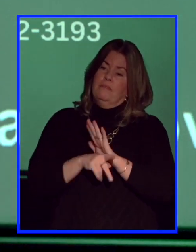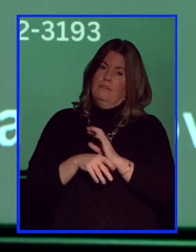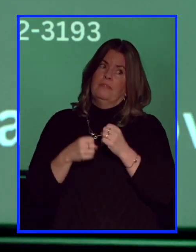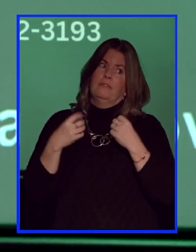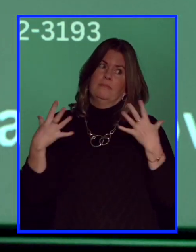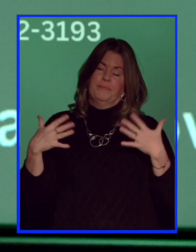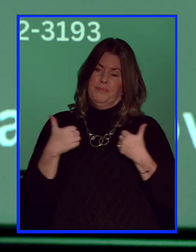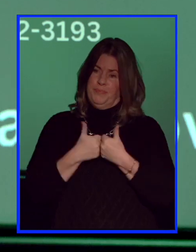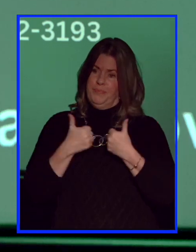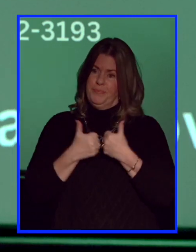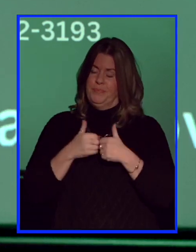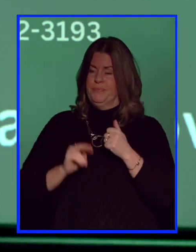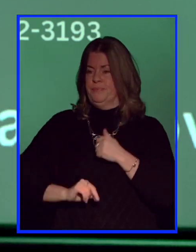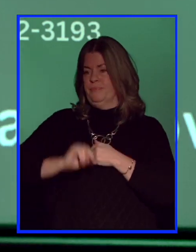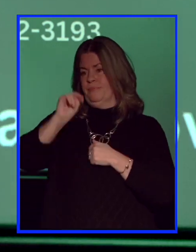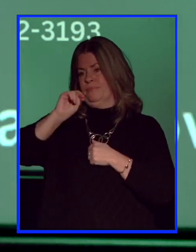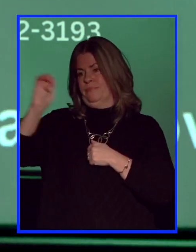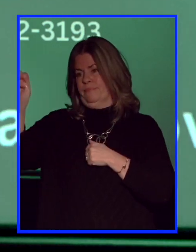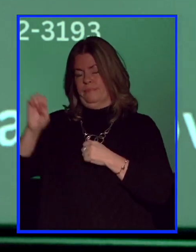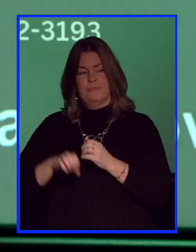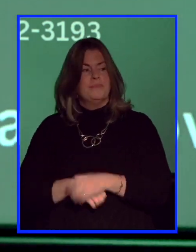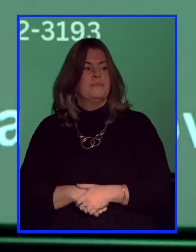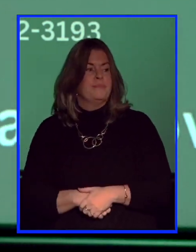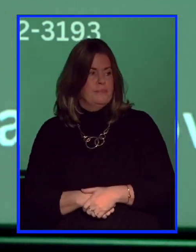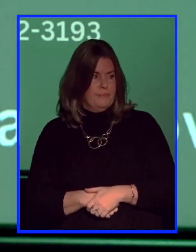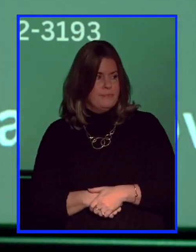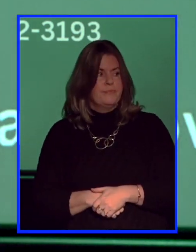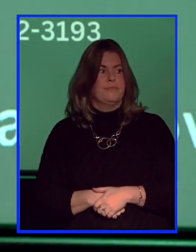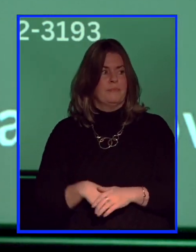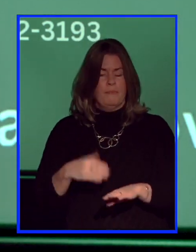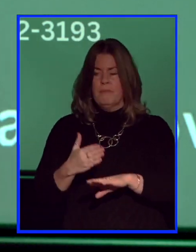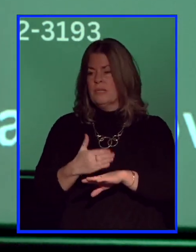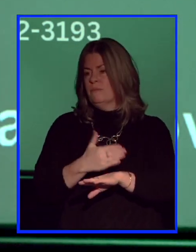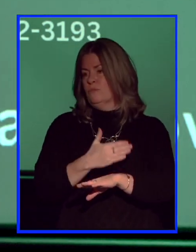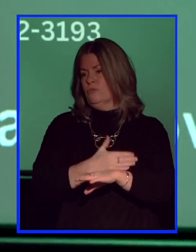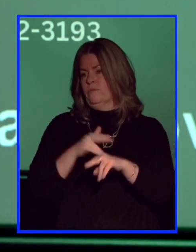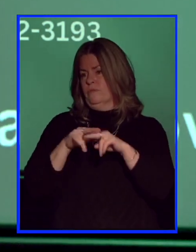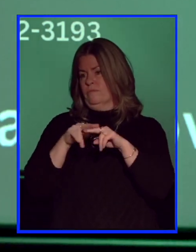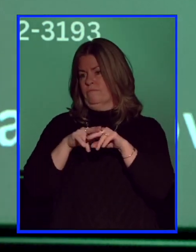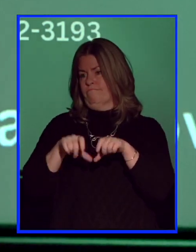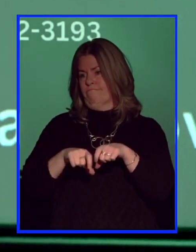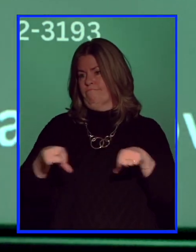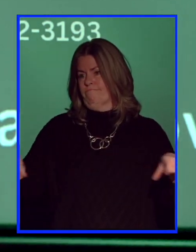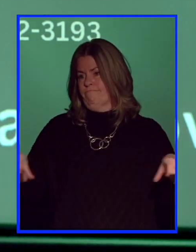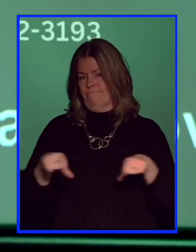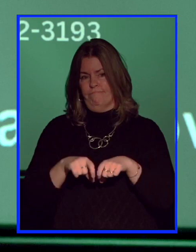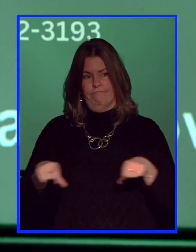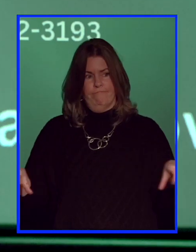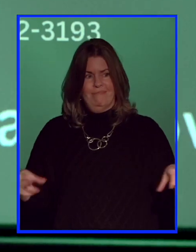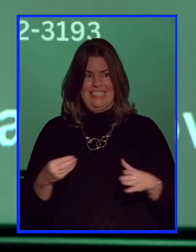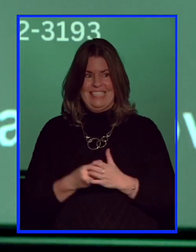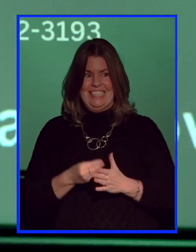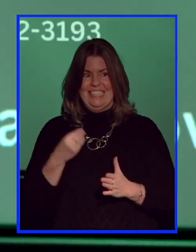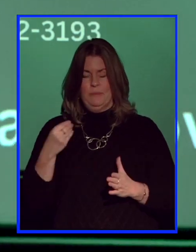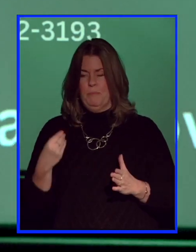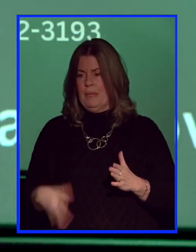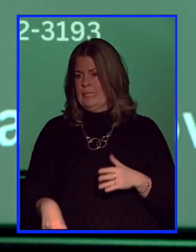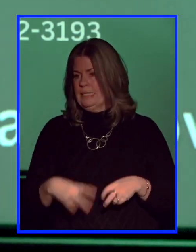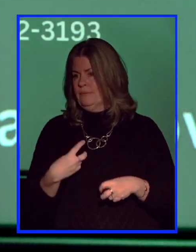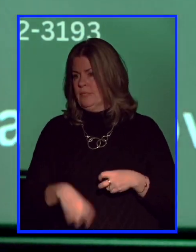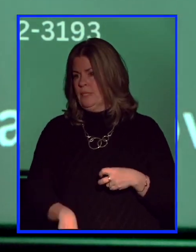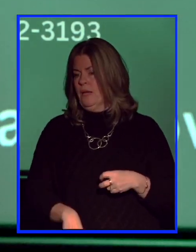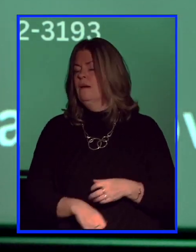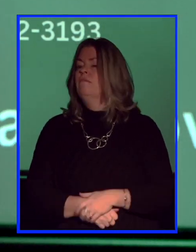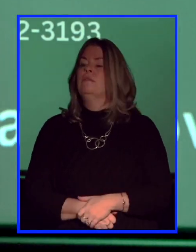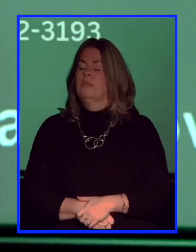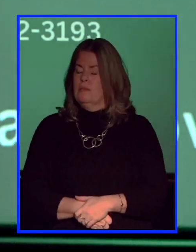of challenges in the Northeast, and improving the train bed, the train tracks is expensive and difficult. Rights of way